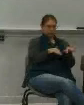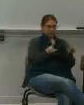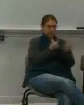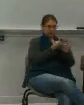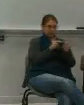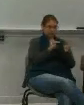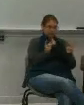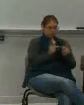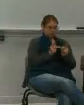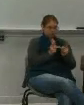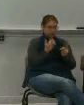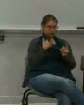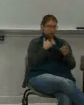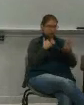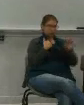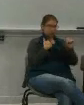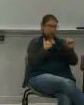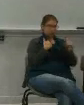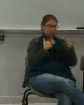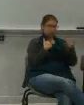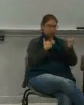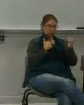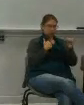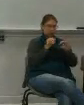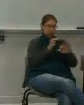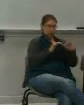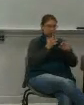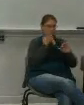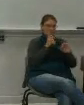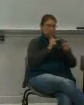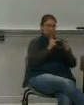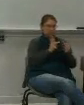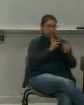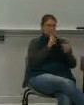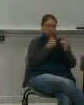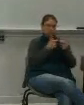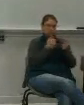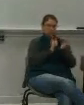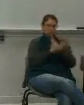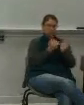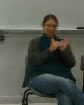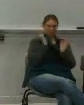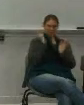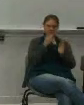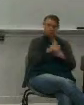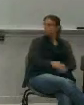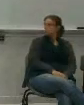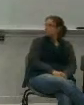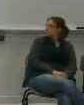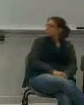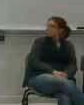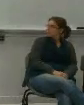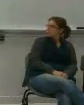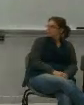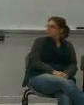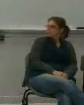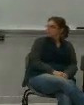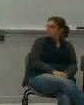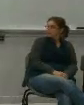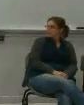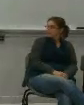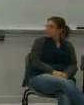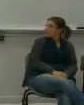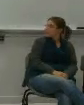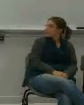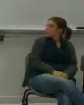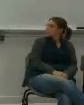spot. So we have these biogeochemical hot spots, and we'll talk about that again. It will come up pretty soon. We also